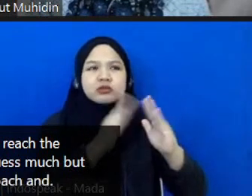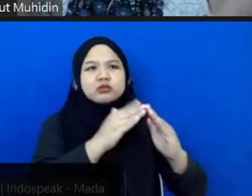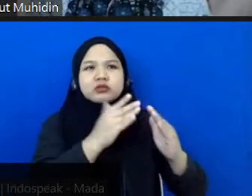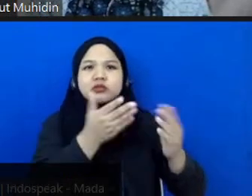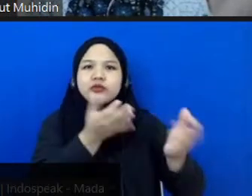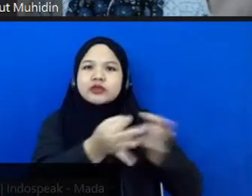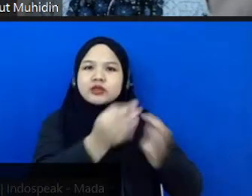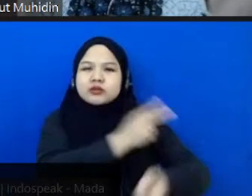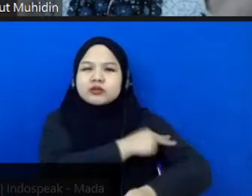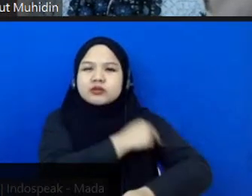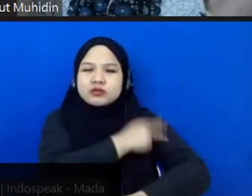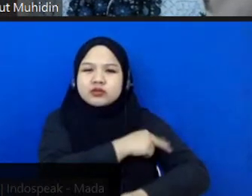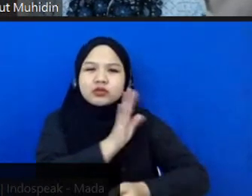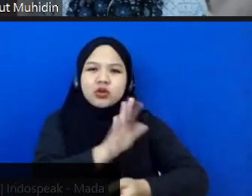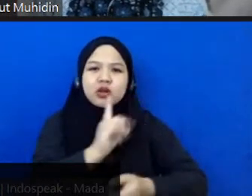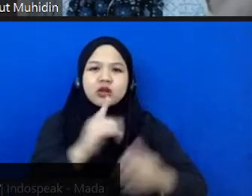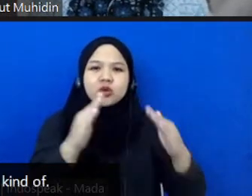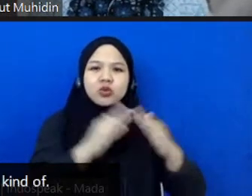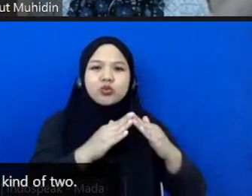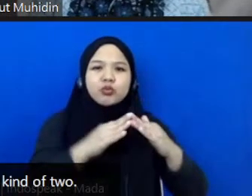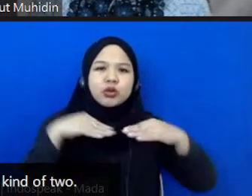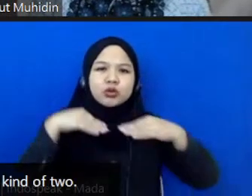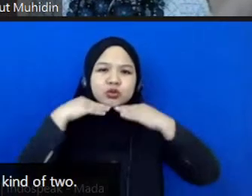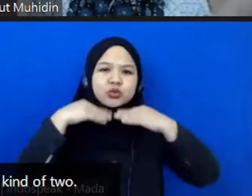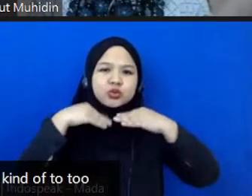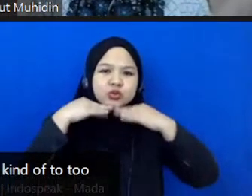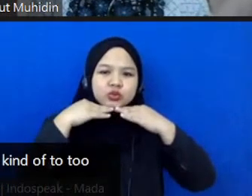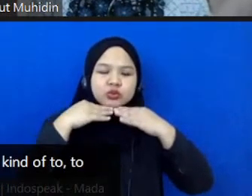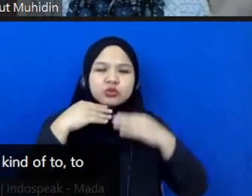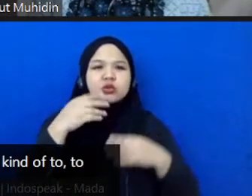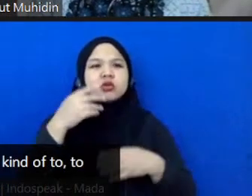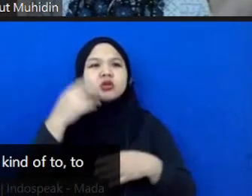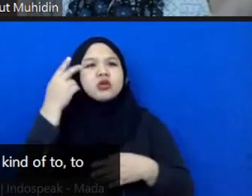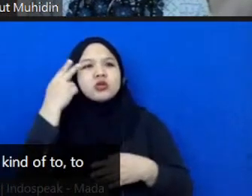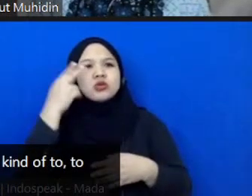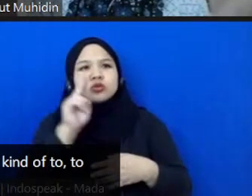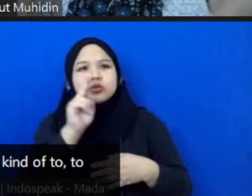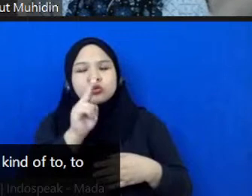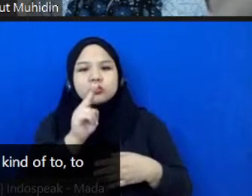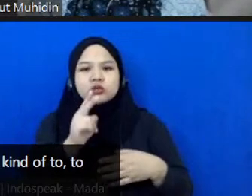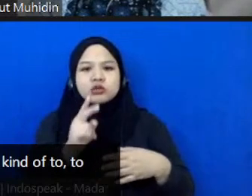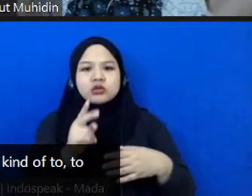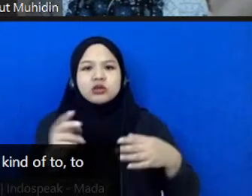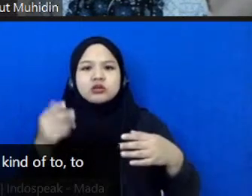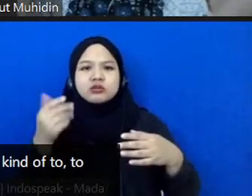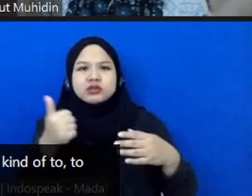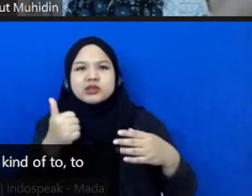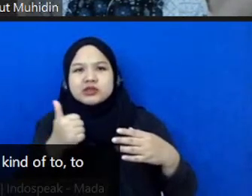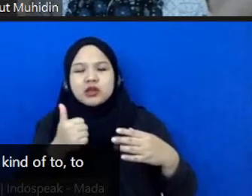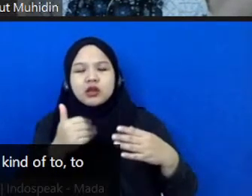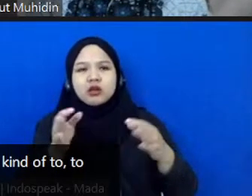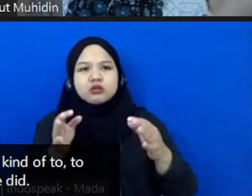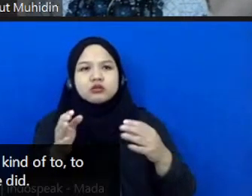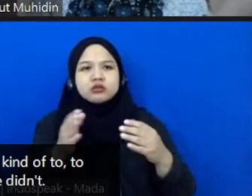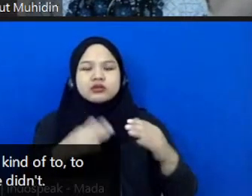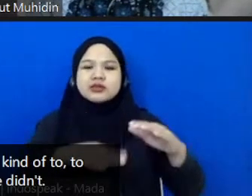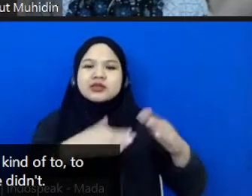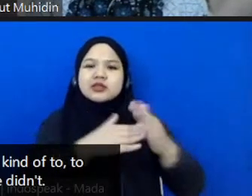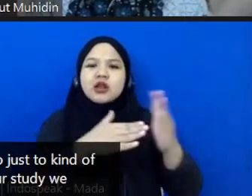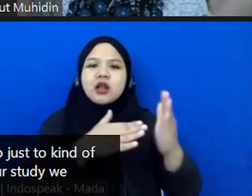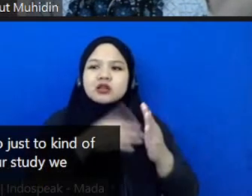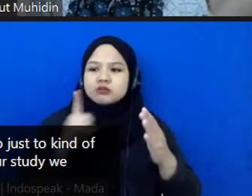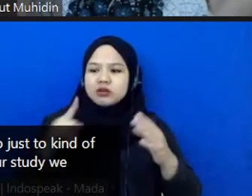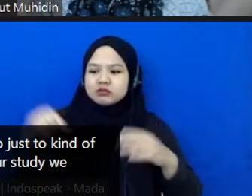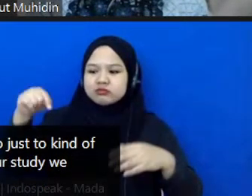do need rumah tunggu, just kind of to minimize the distance gap. In our study, we didn't kind of measure